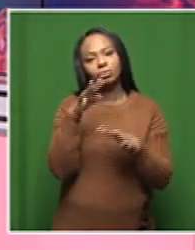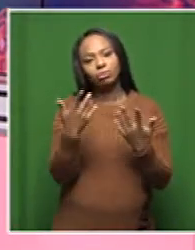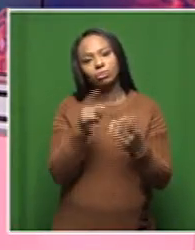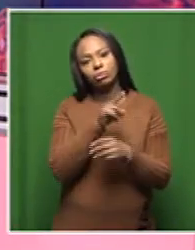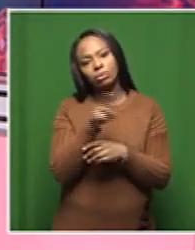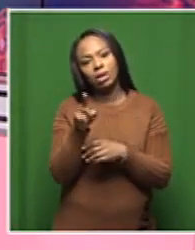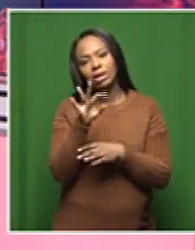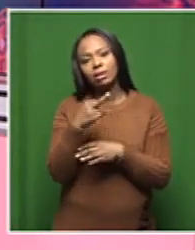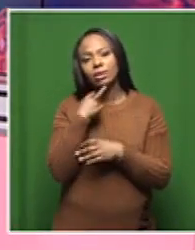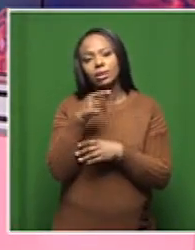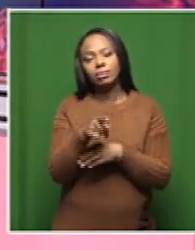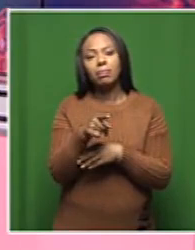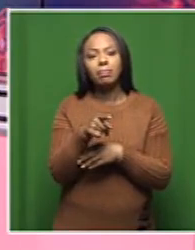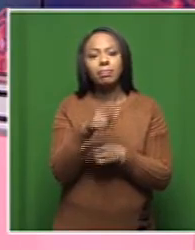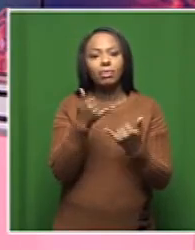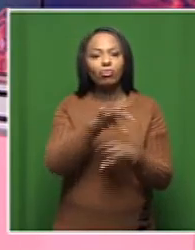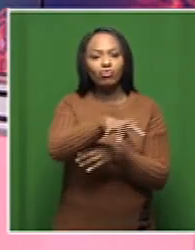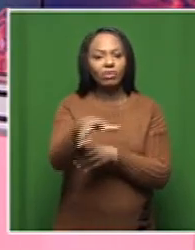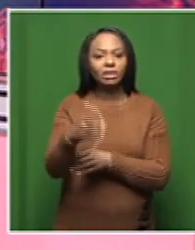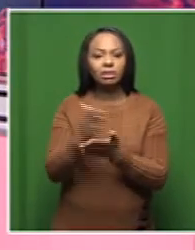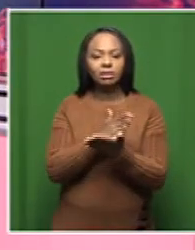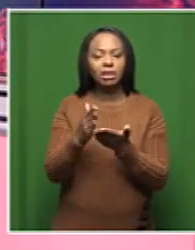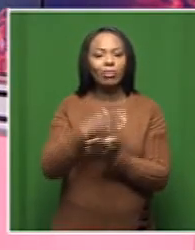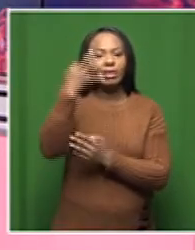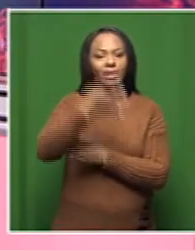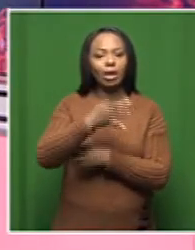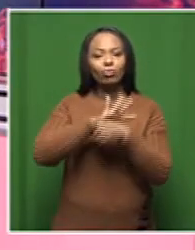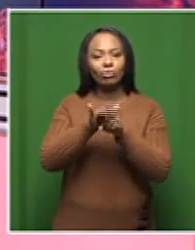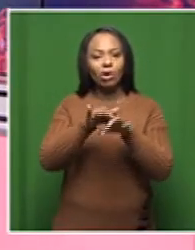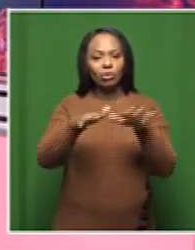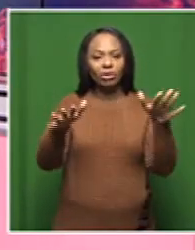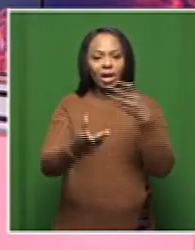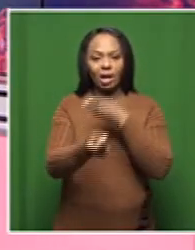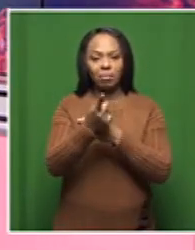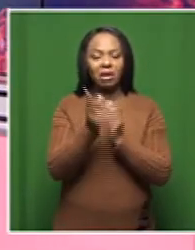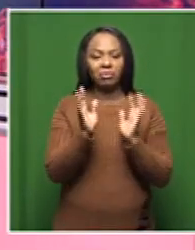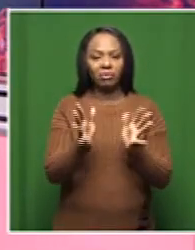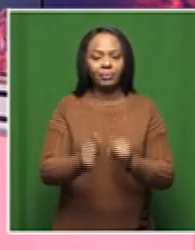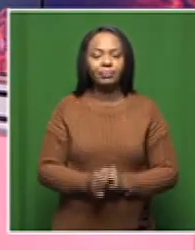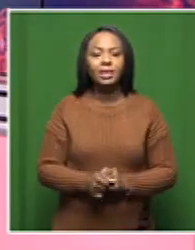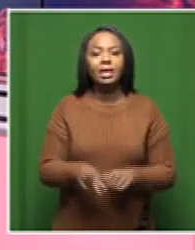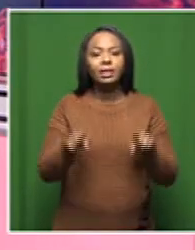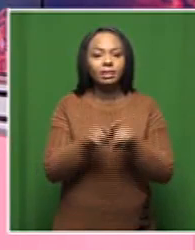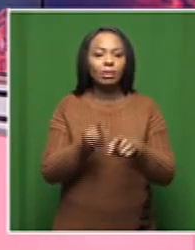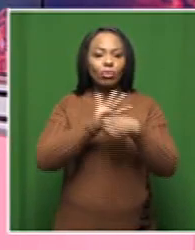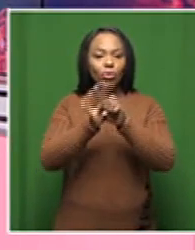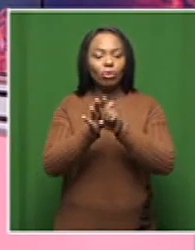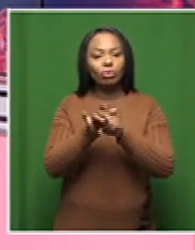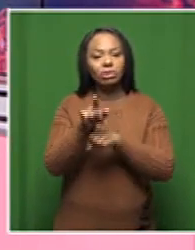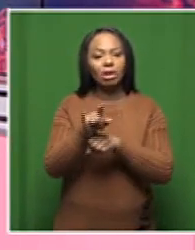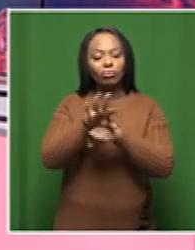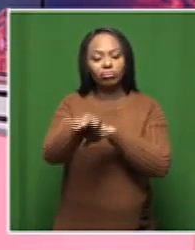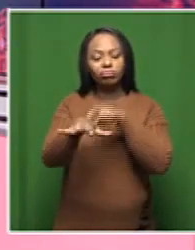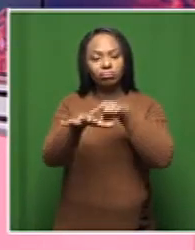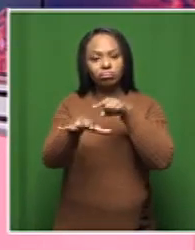some provinces are already on the third wave of this pandemic. This happens also when coronavirus variants